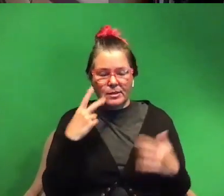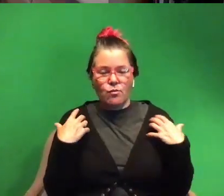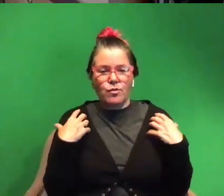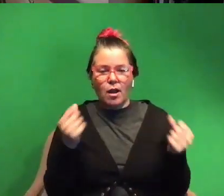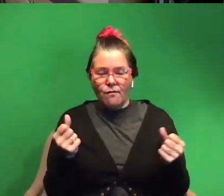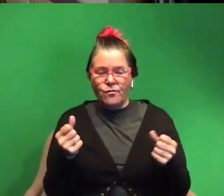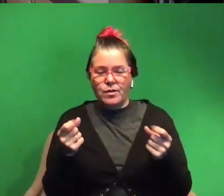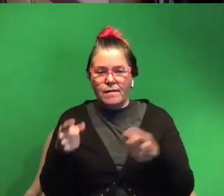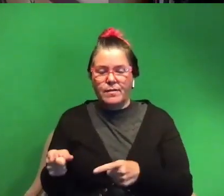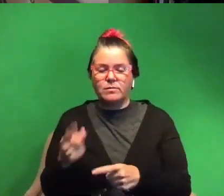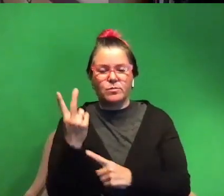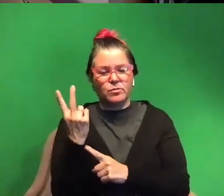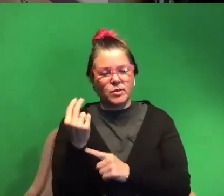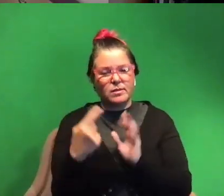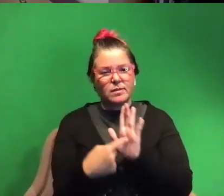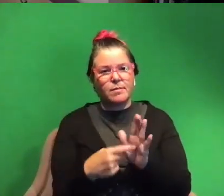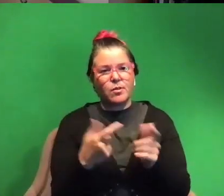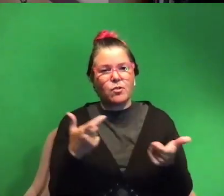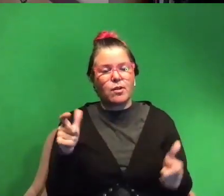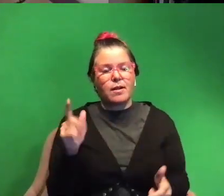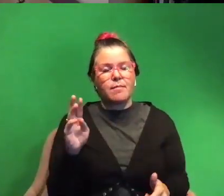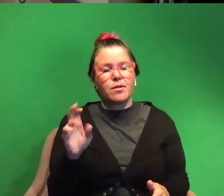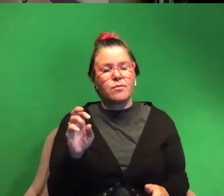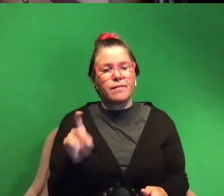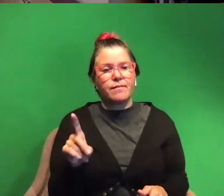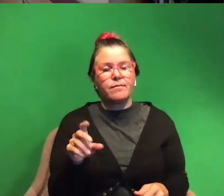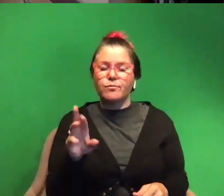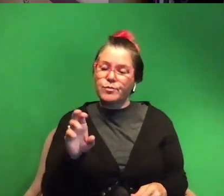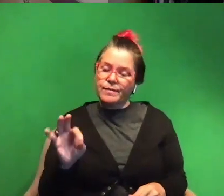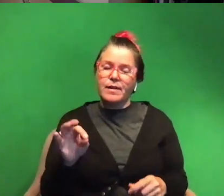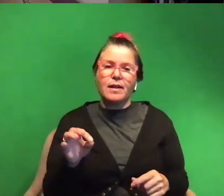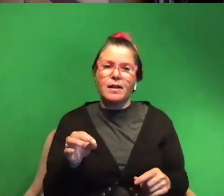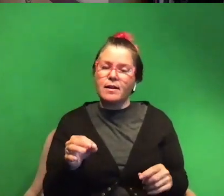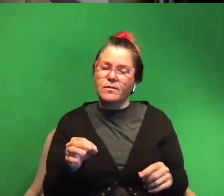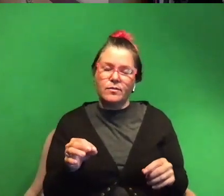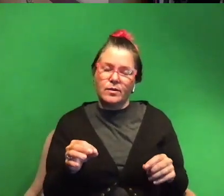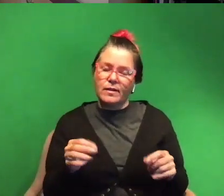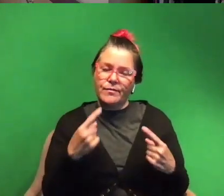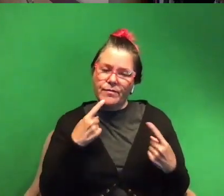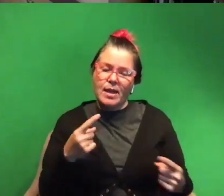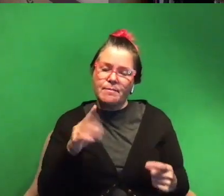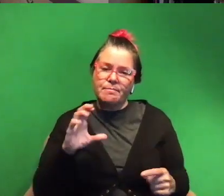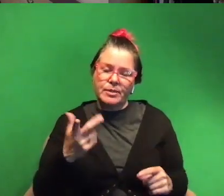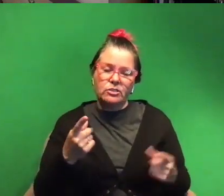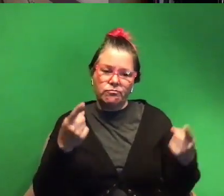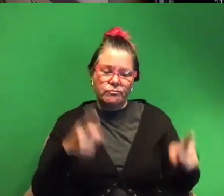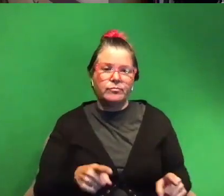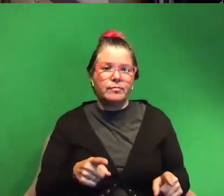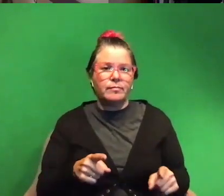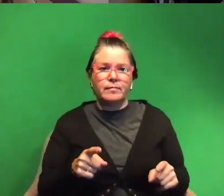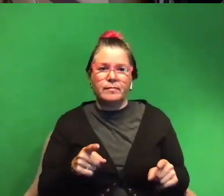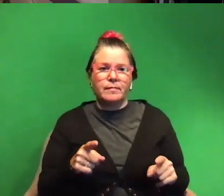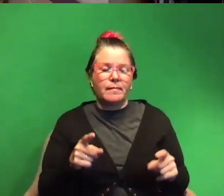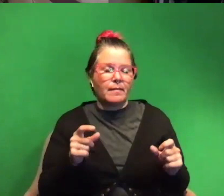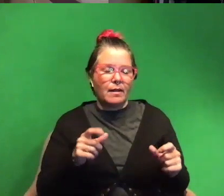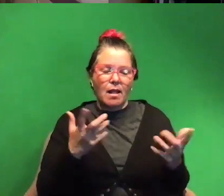So a couple of years ago, for instance, the Great Barrier Reef had this really infamous bleaching event where there was mass mortality, a